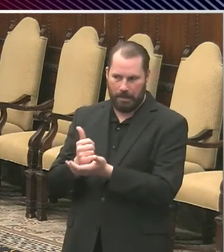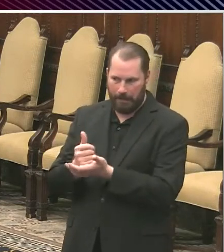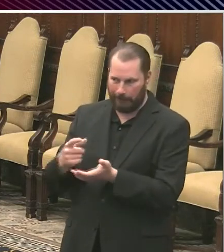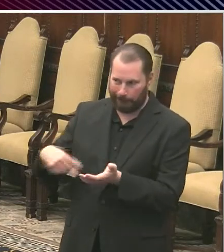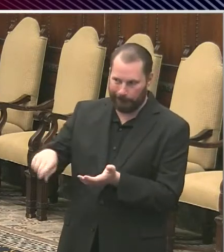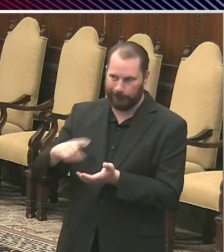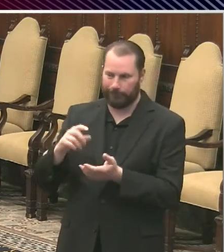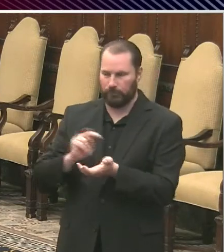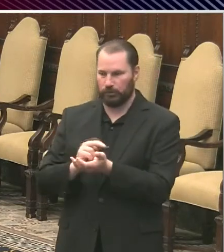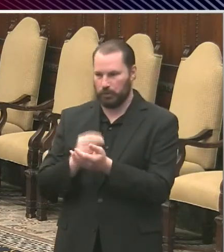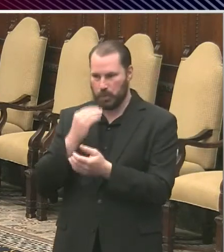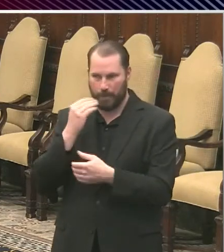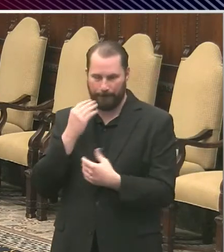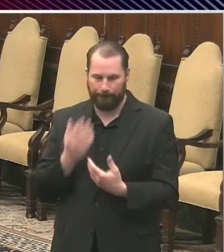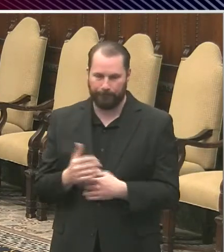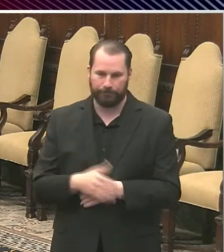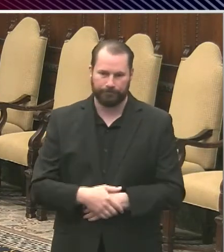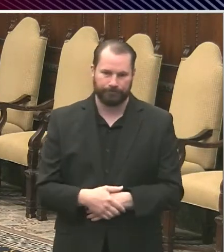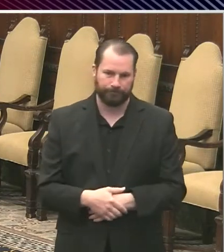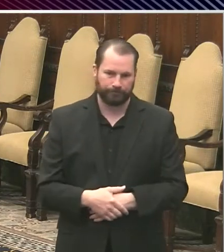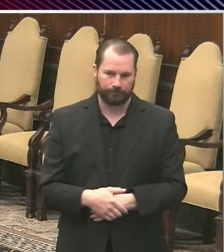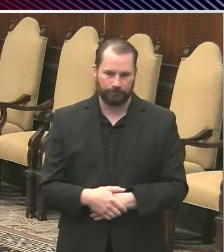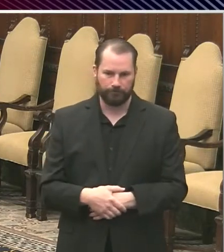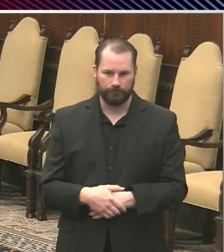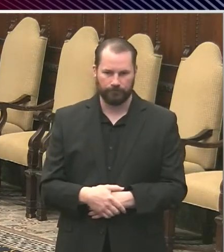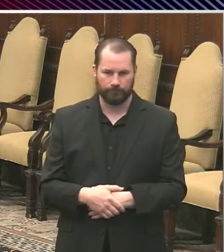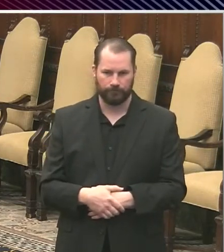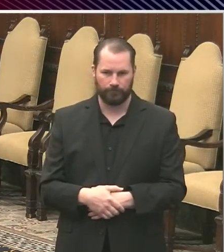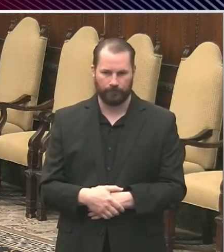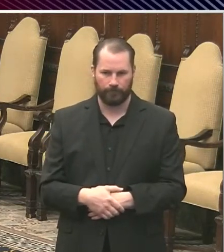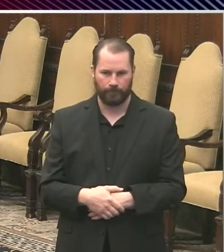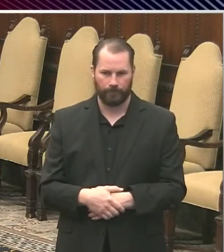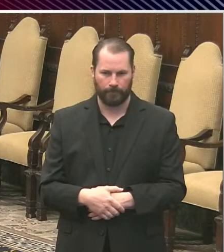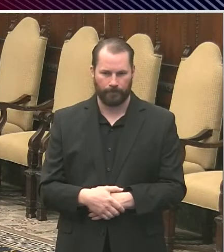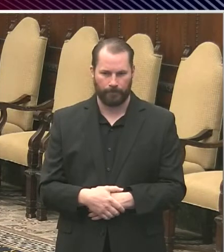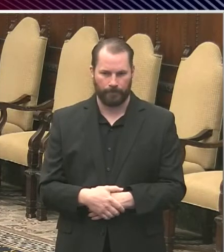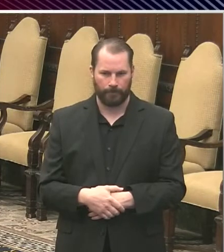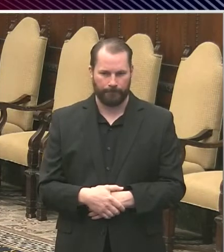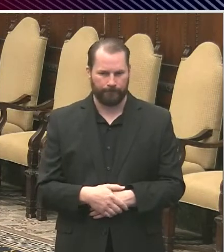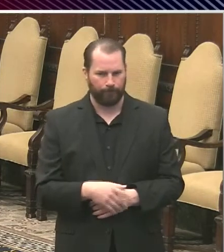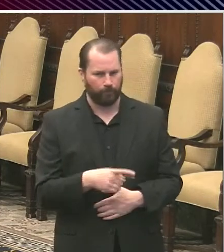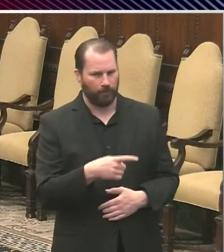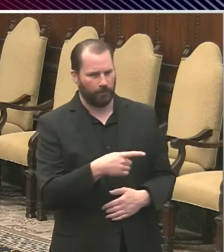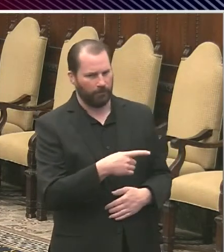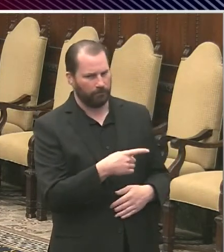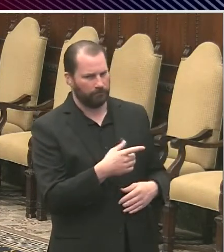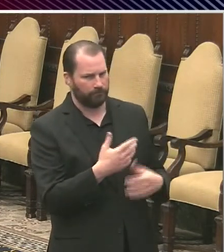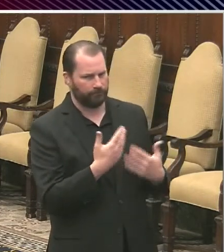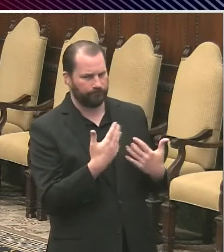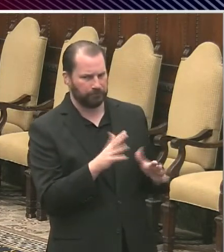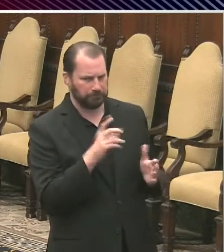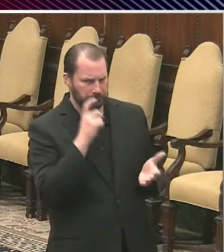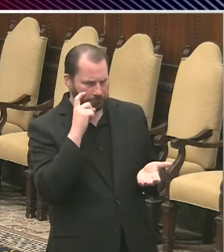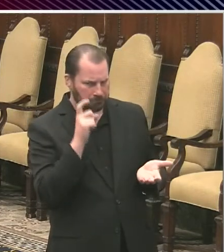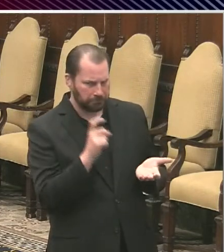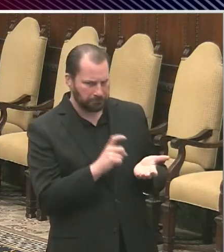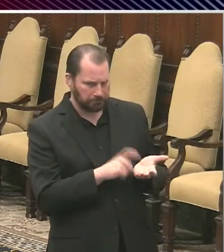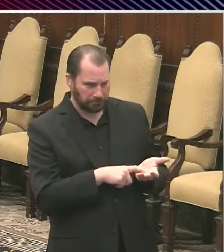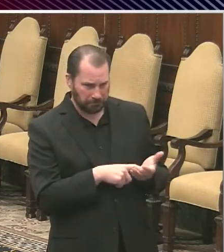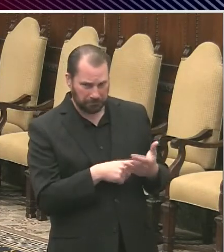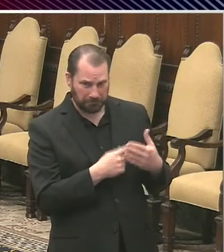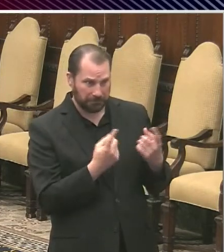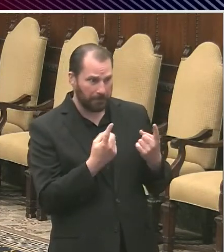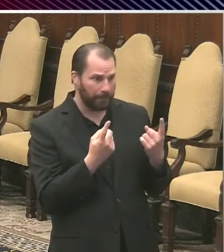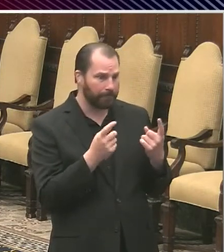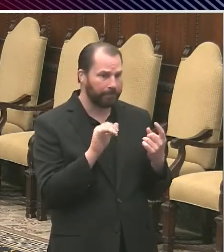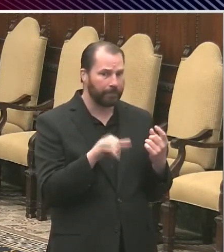said about things they could do differently to slow transmission or stop transmission? Is there something that some nursing homes anyway, are